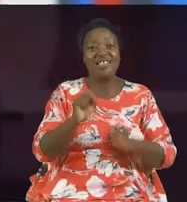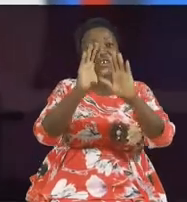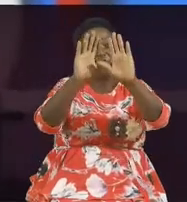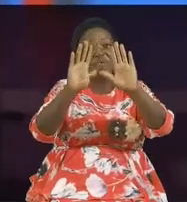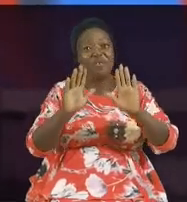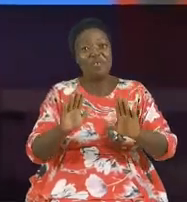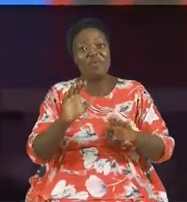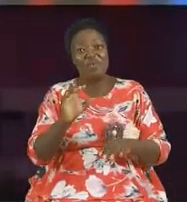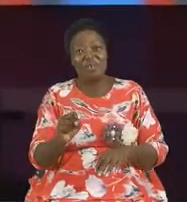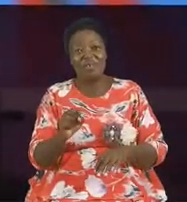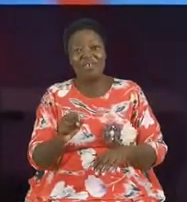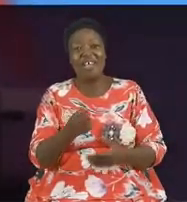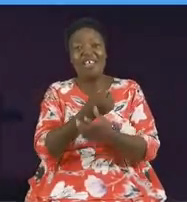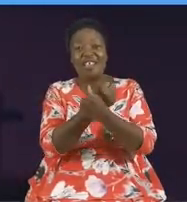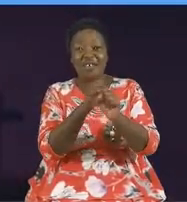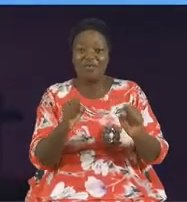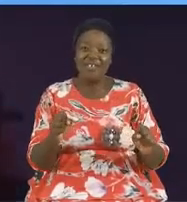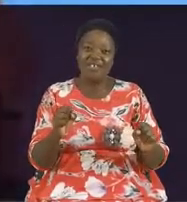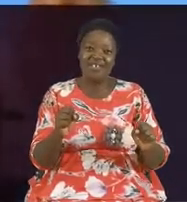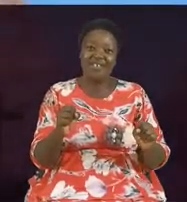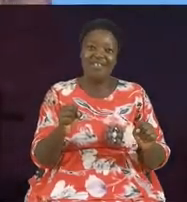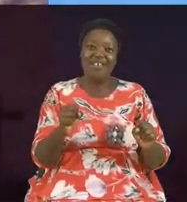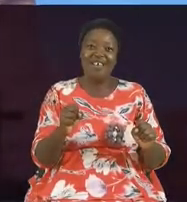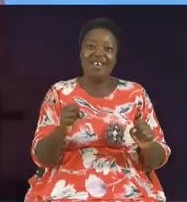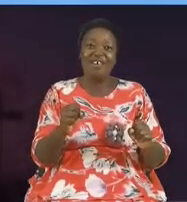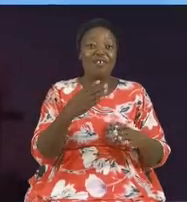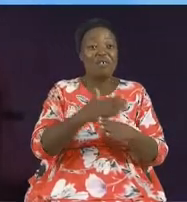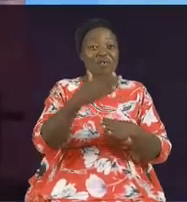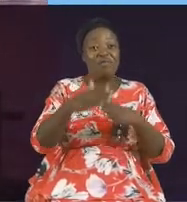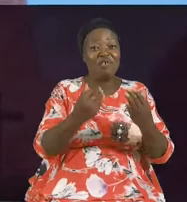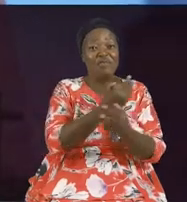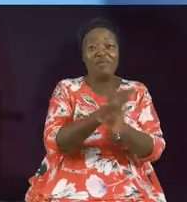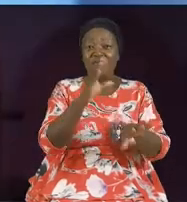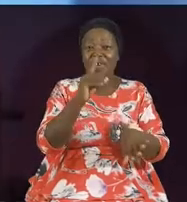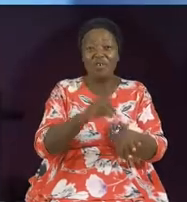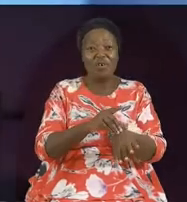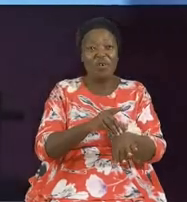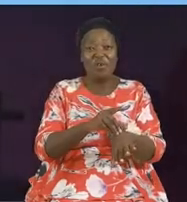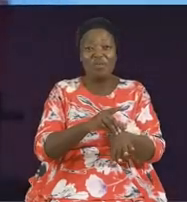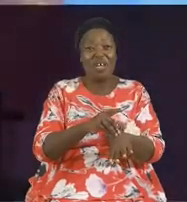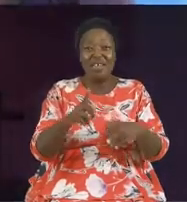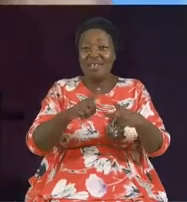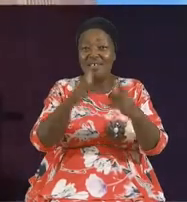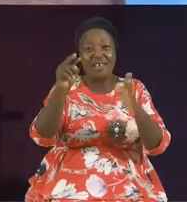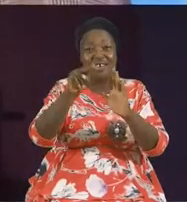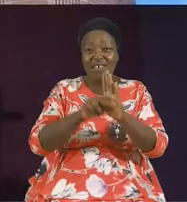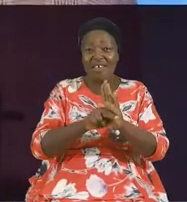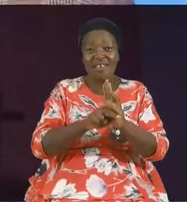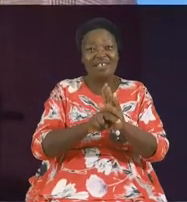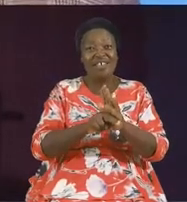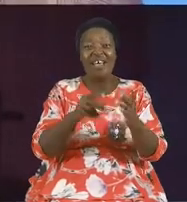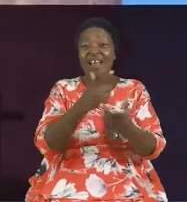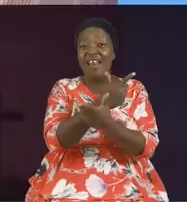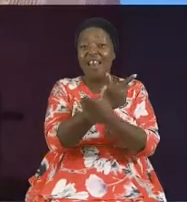Benefits, blessings, miracles, salvation, total freedom,